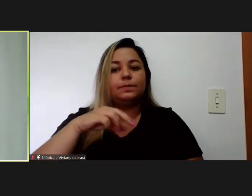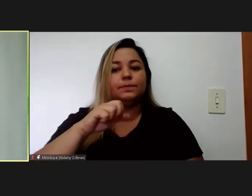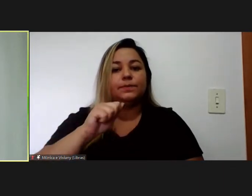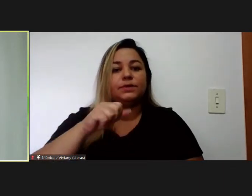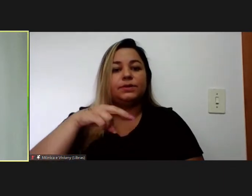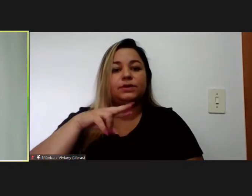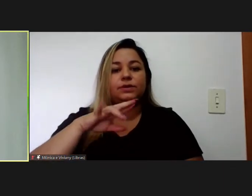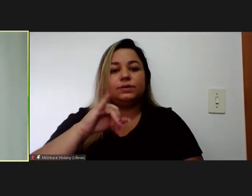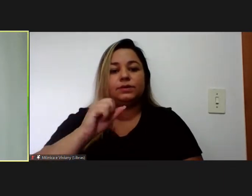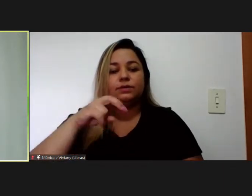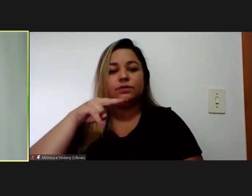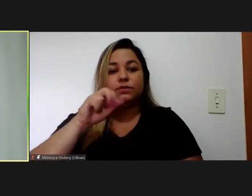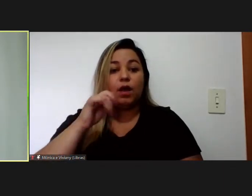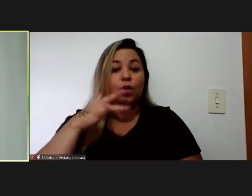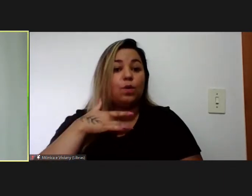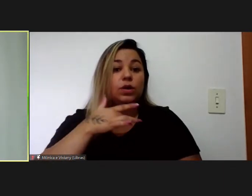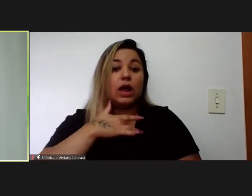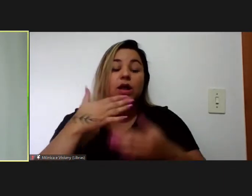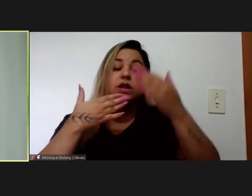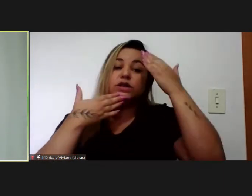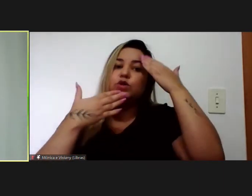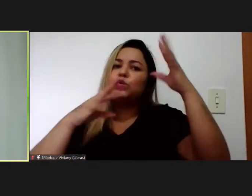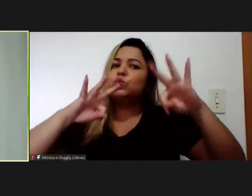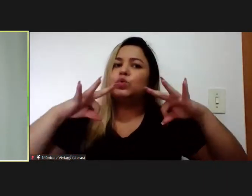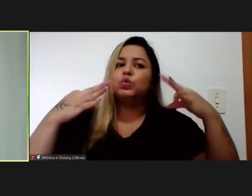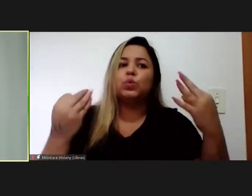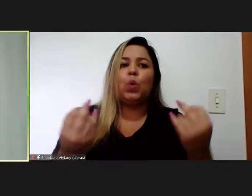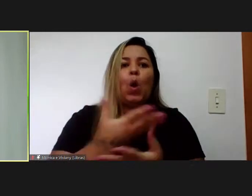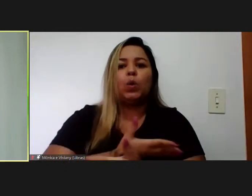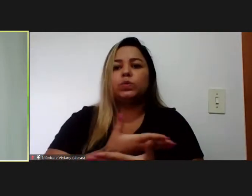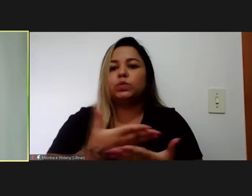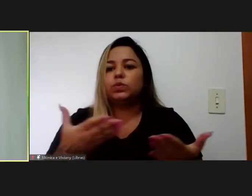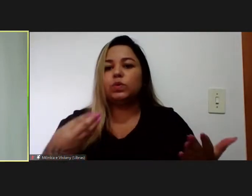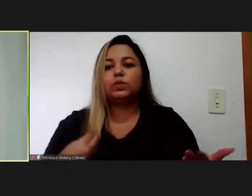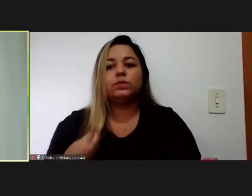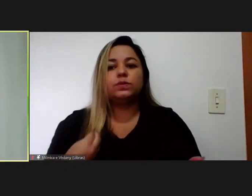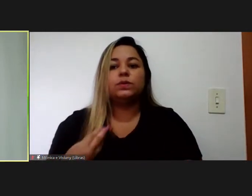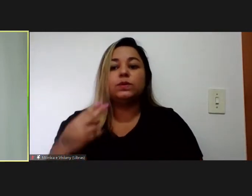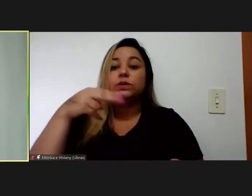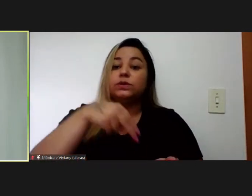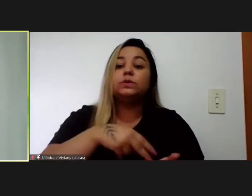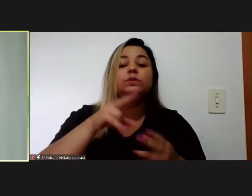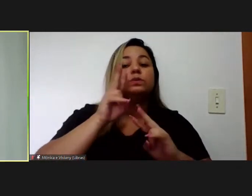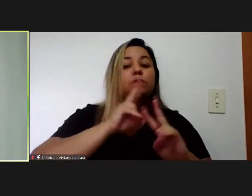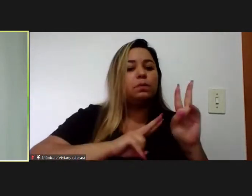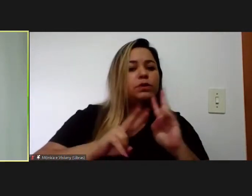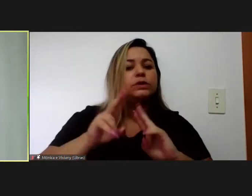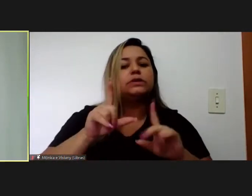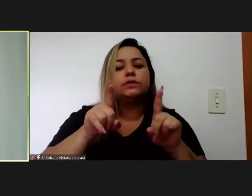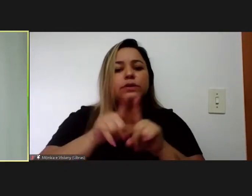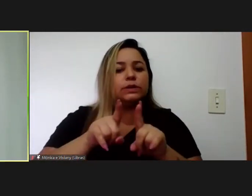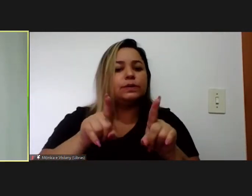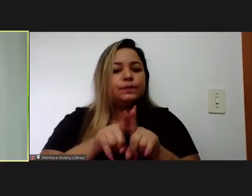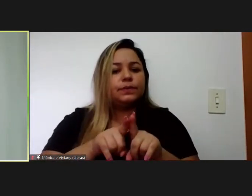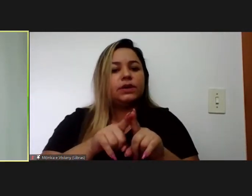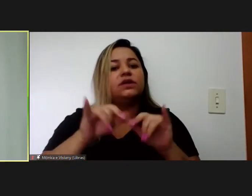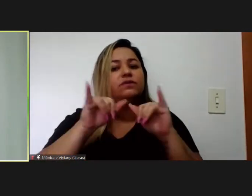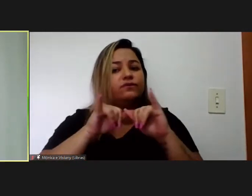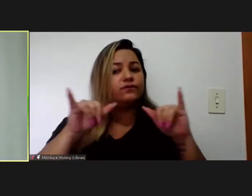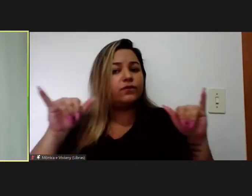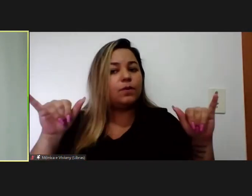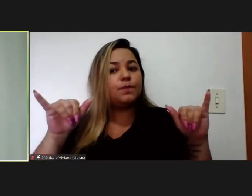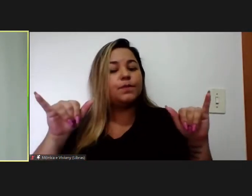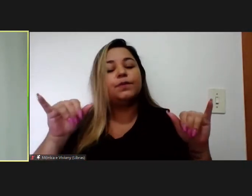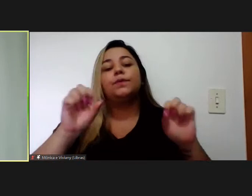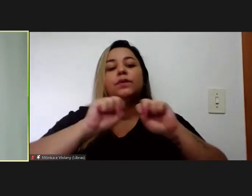the PAHO in Brazil. I thank the participation of you all who are listening to us, and I